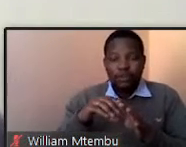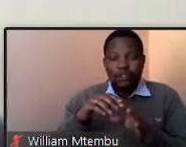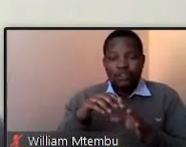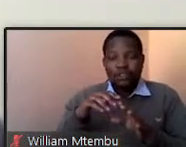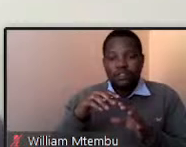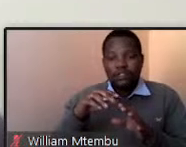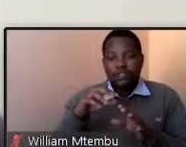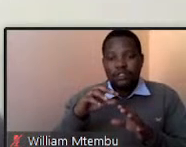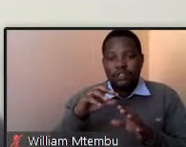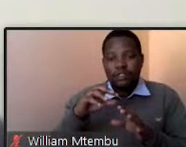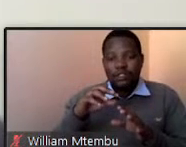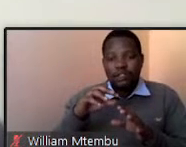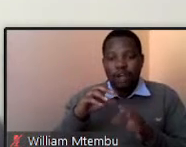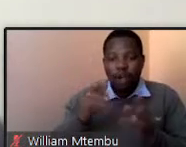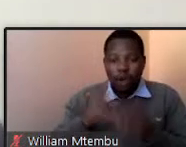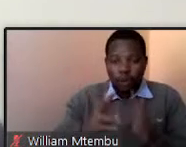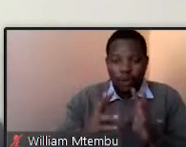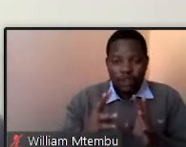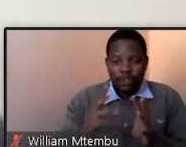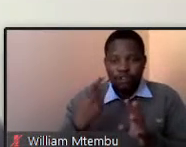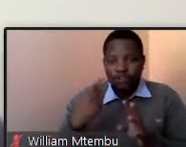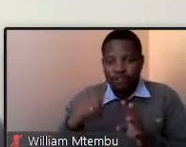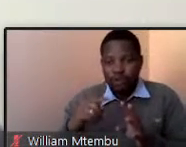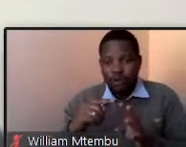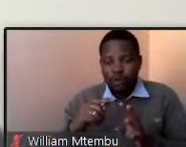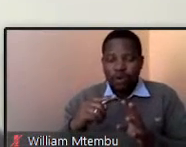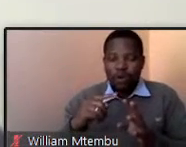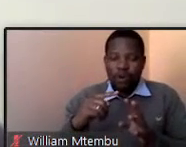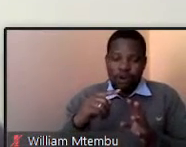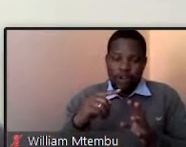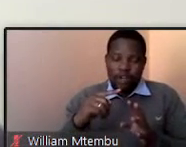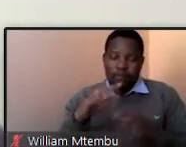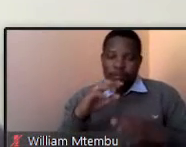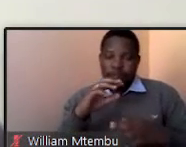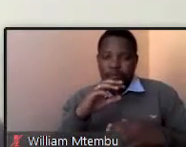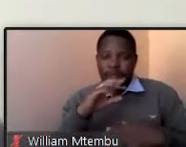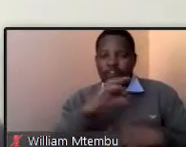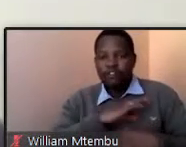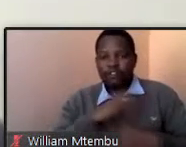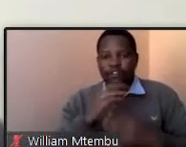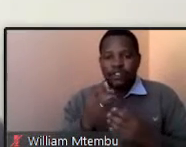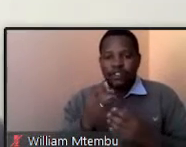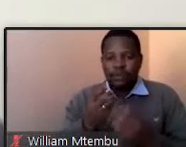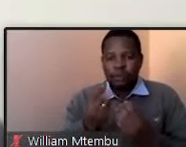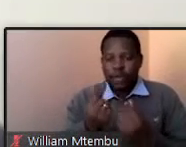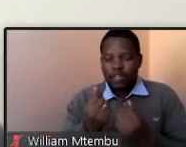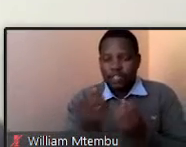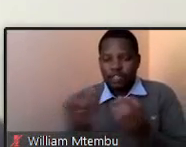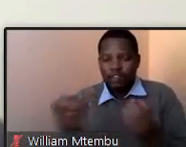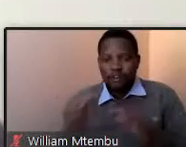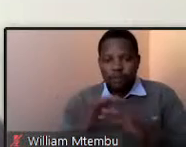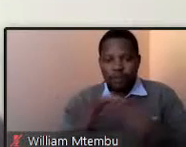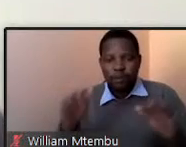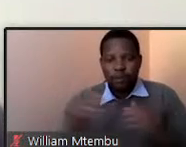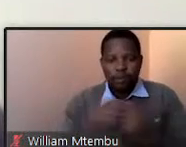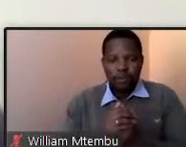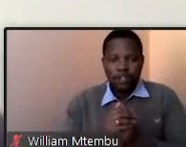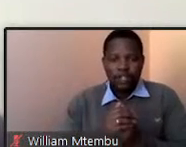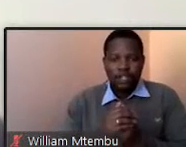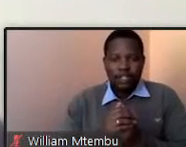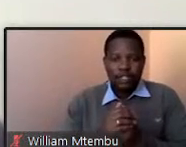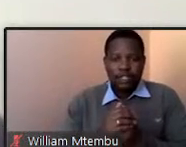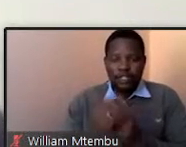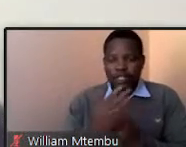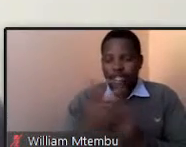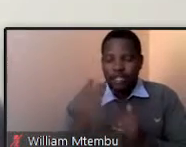a way of funding people, where the people there are told to come together and make a group.